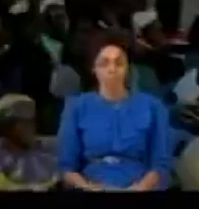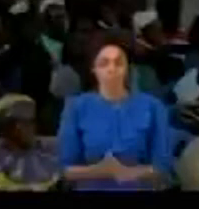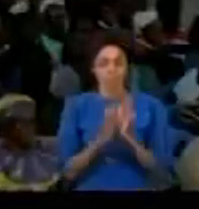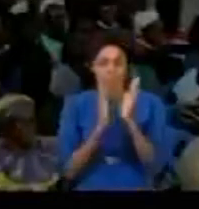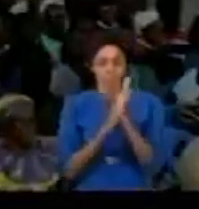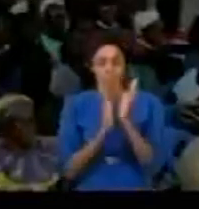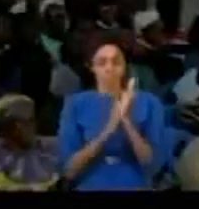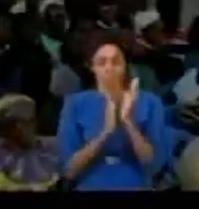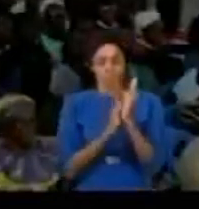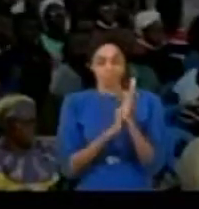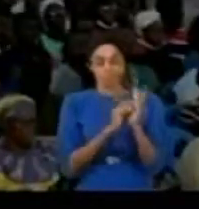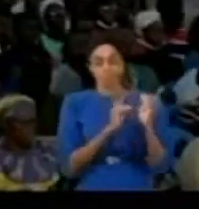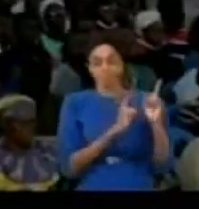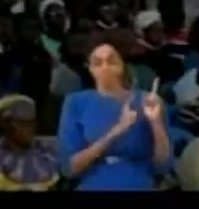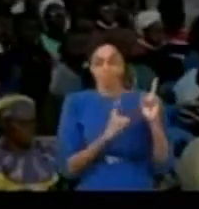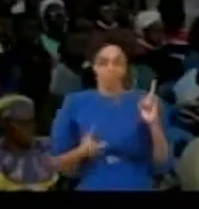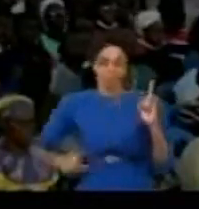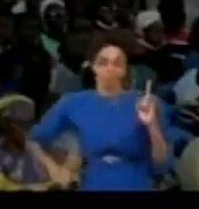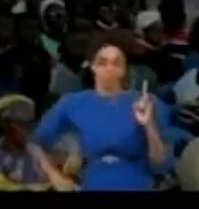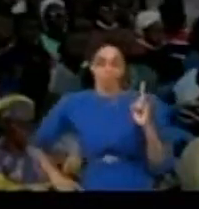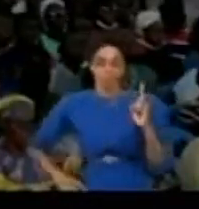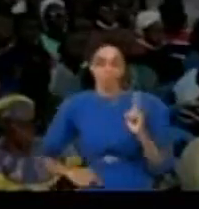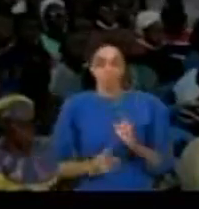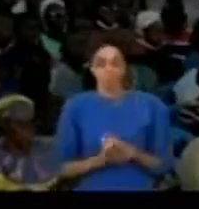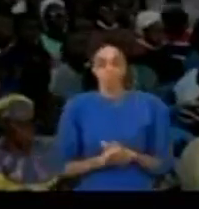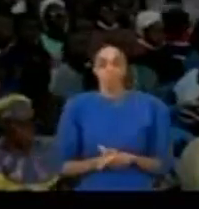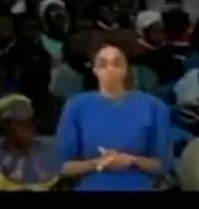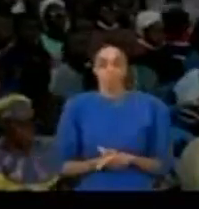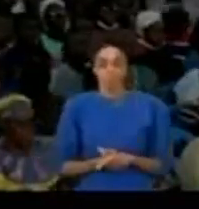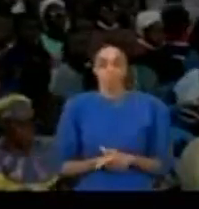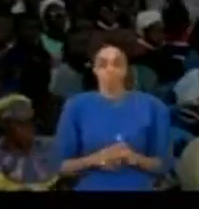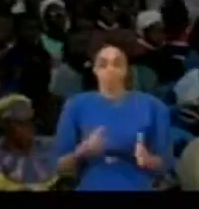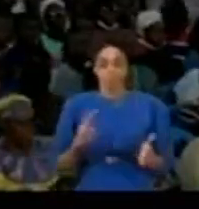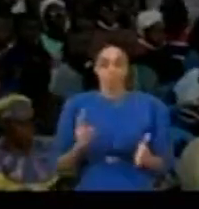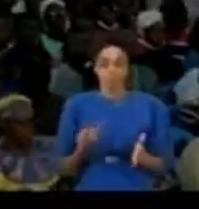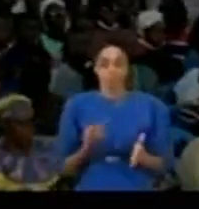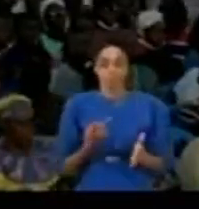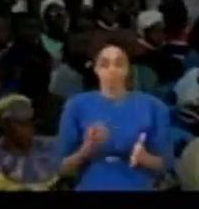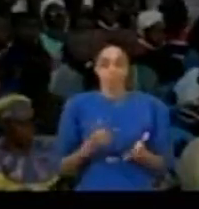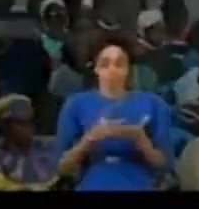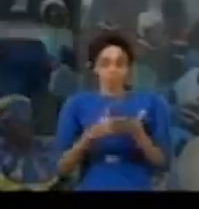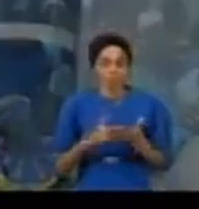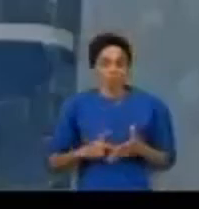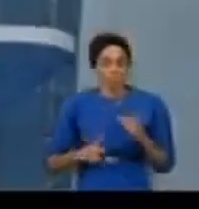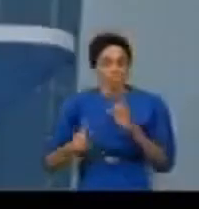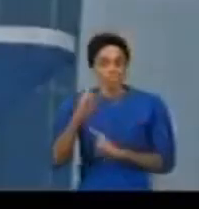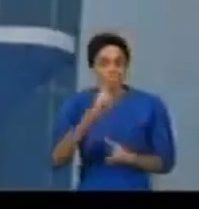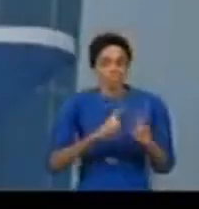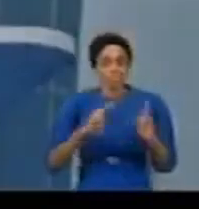praise the Lord. Double portion. Somebody shout double portion.